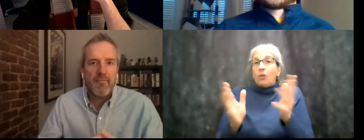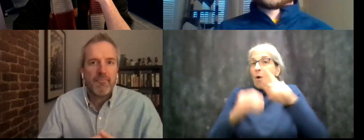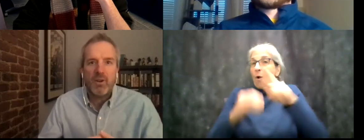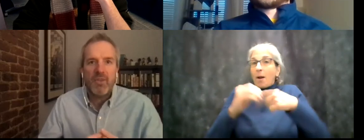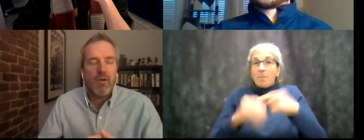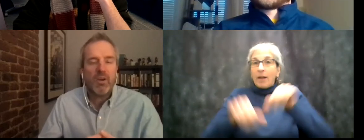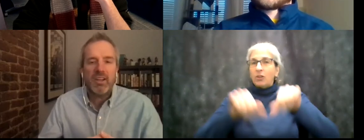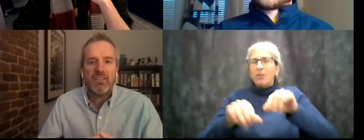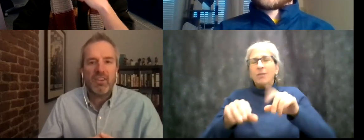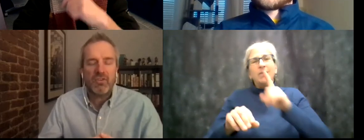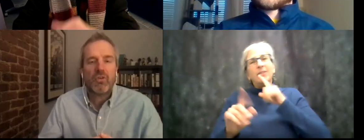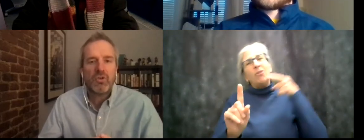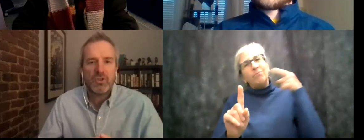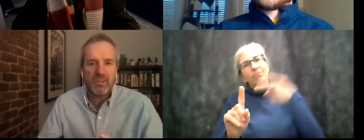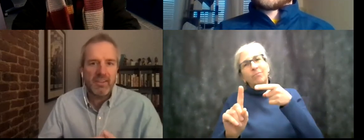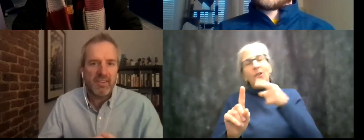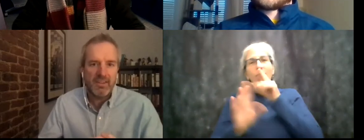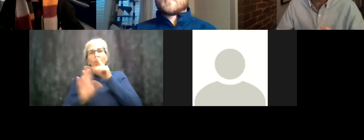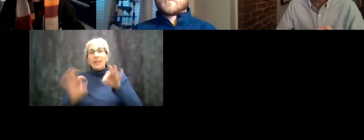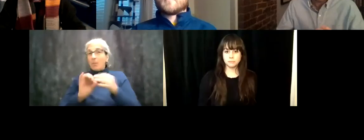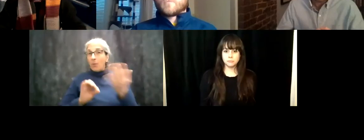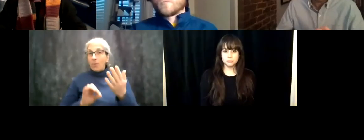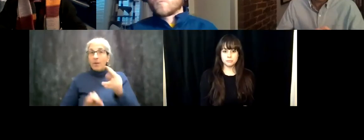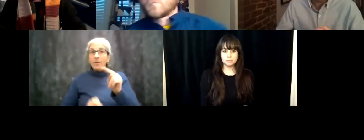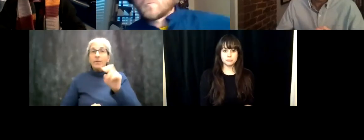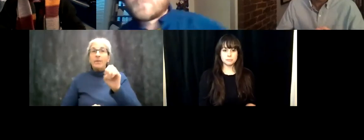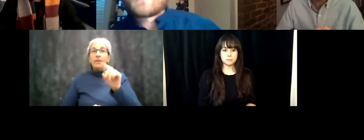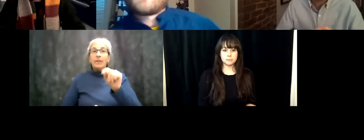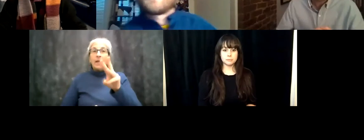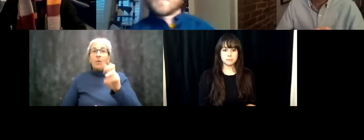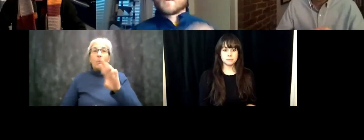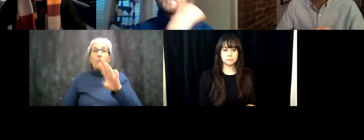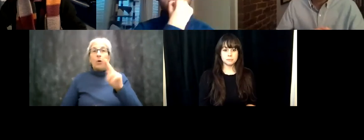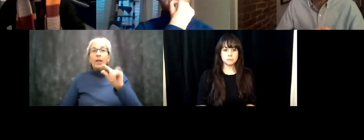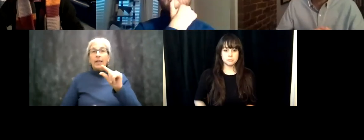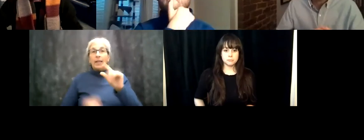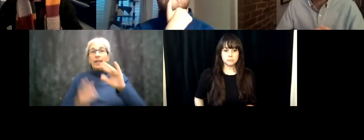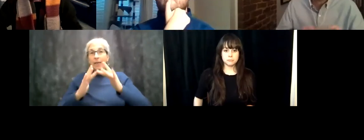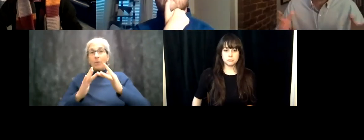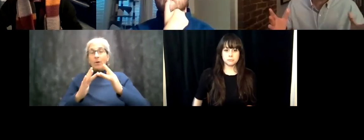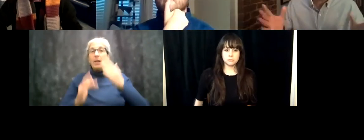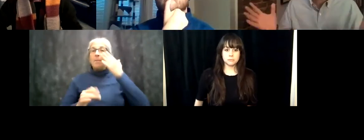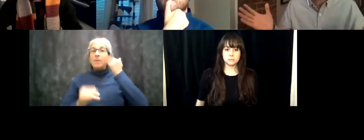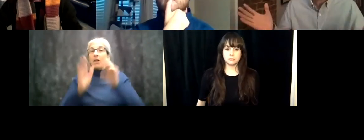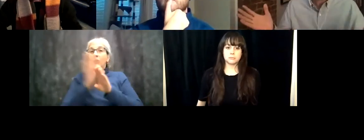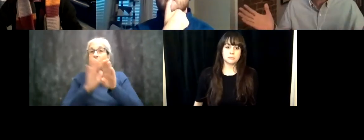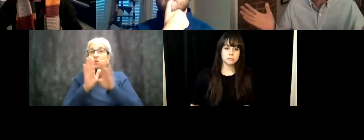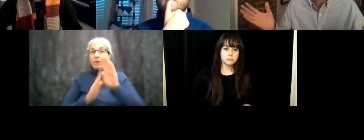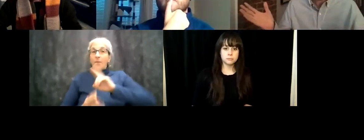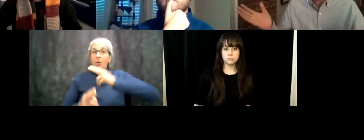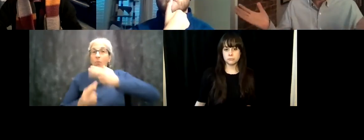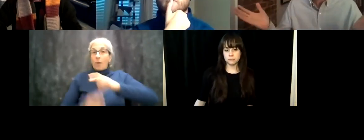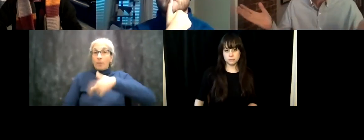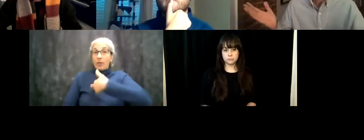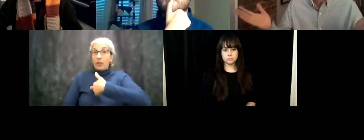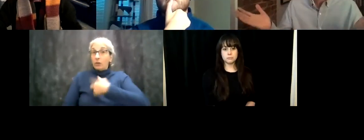networking is crucial in this industry because it can, you develop your reputation